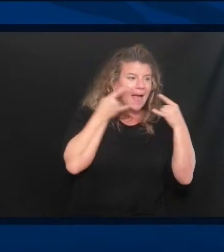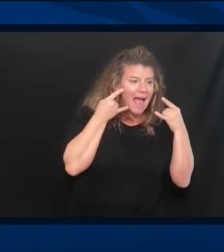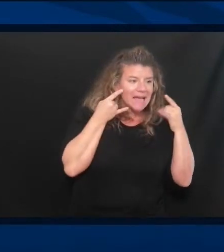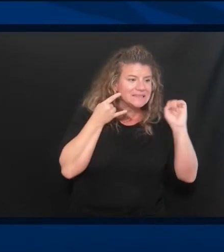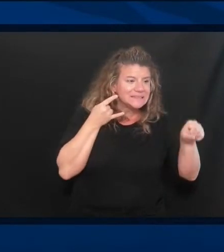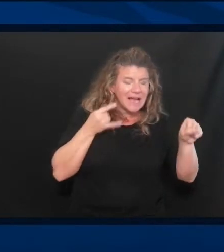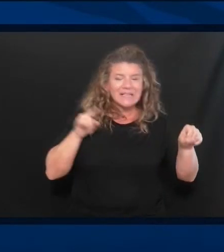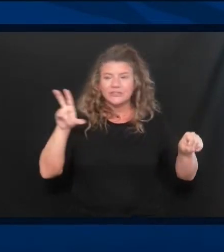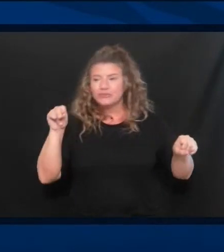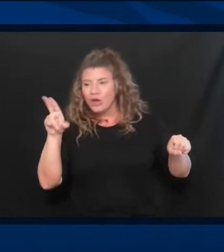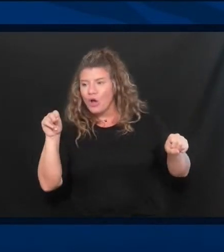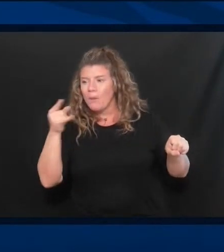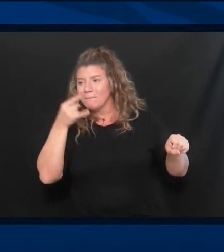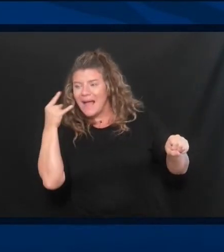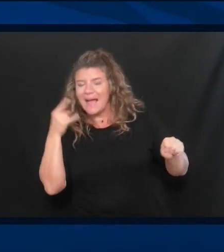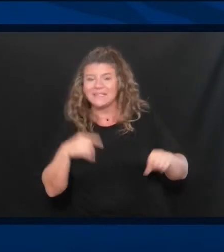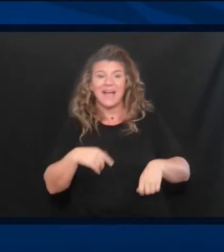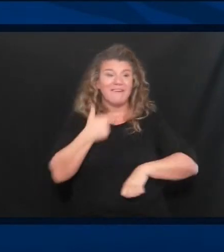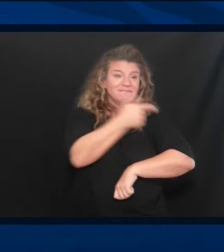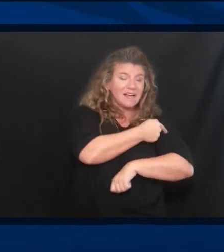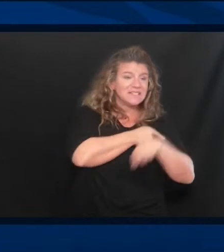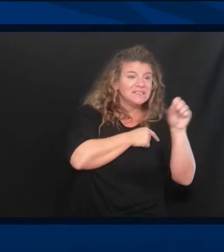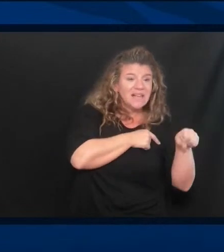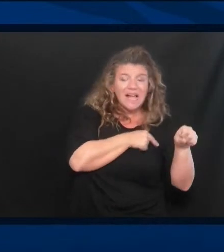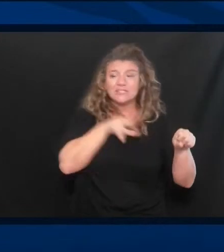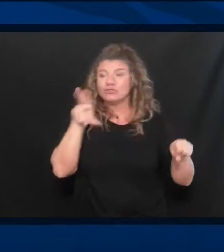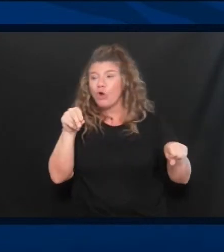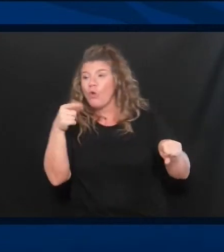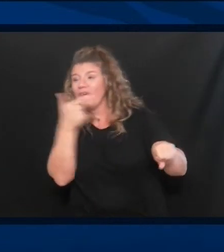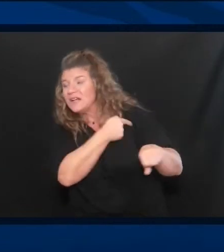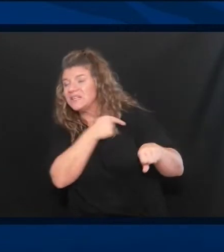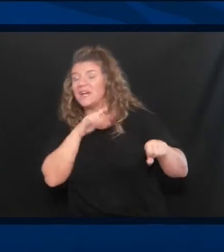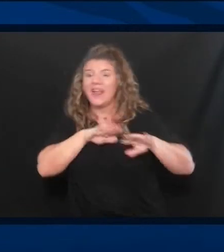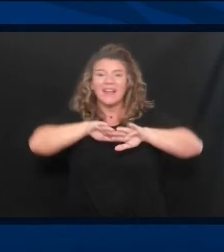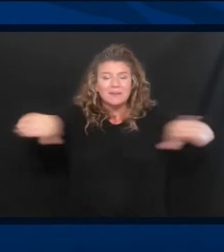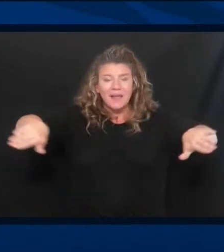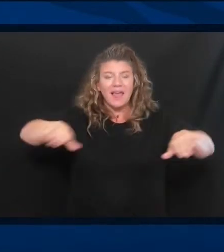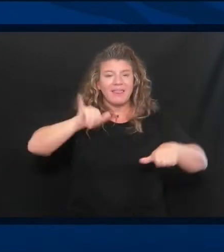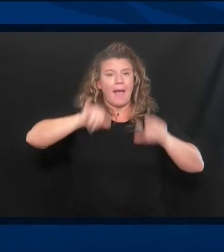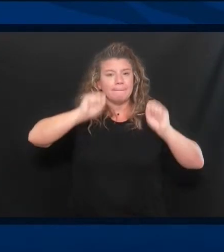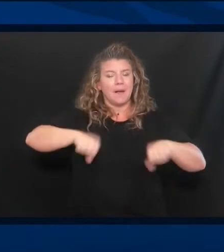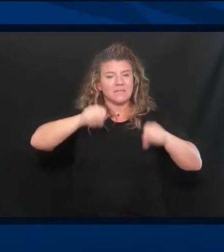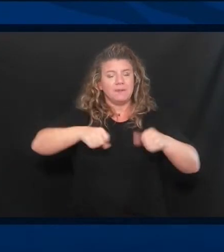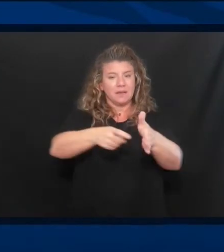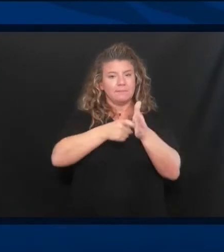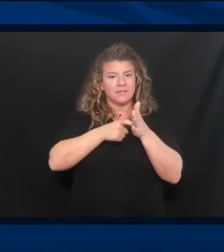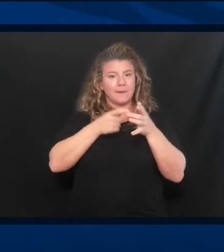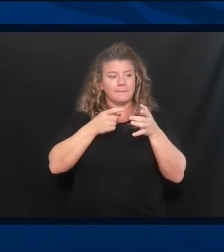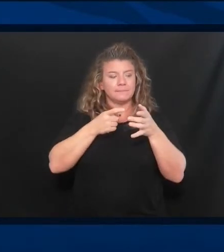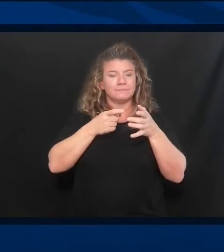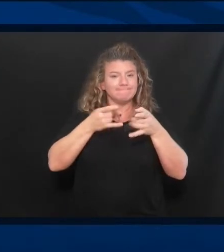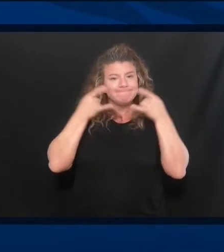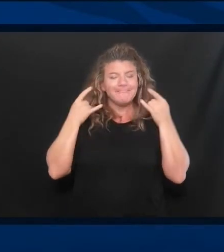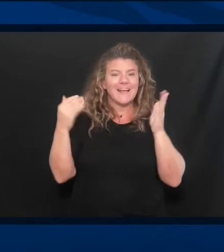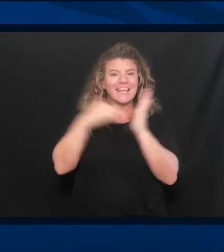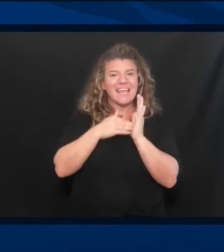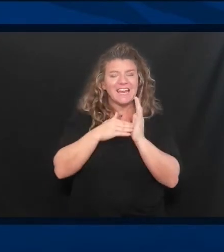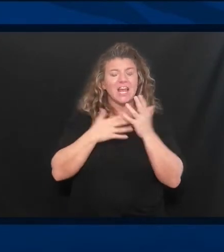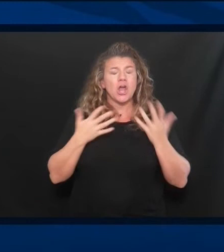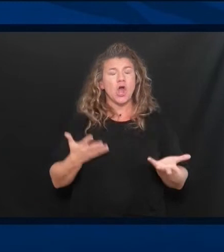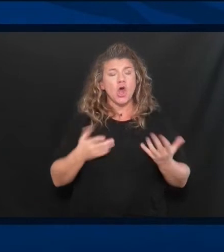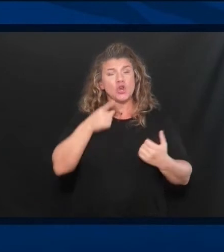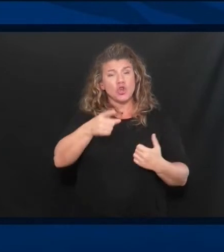in masks, that believe in vaccine, that don't believe in vaccine, and the possibility of mandates out there. Do you have